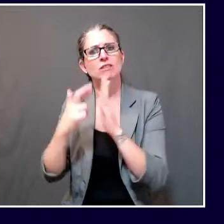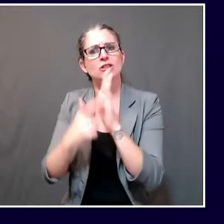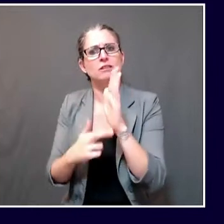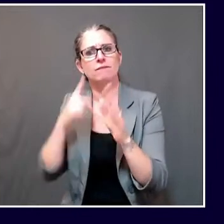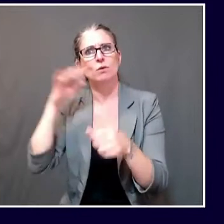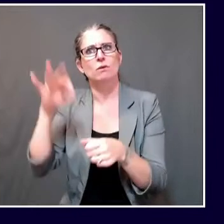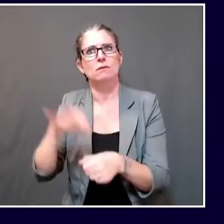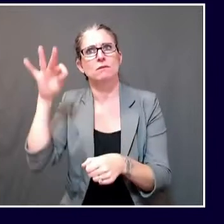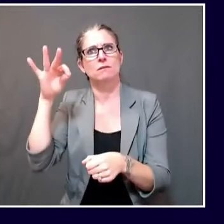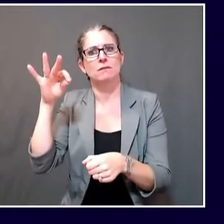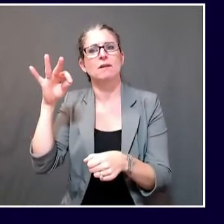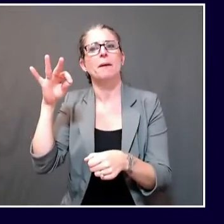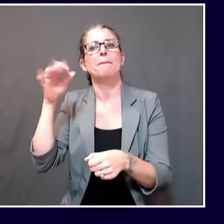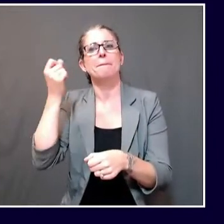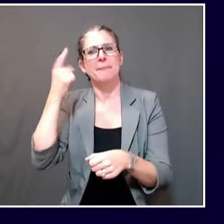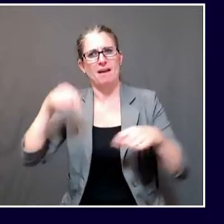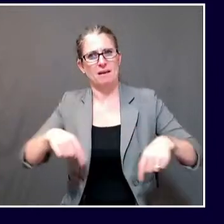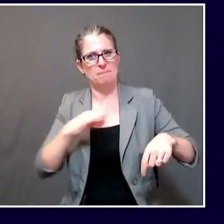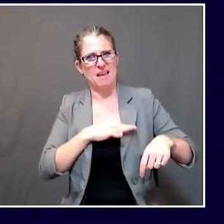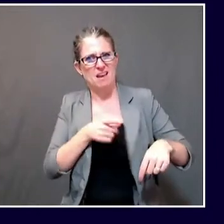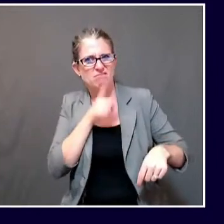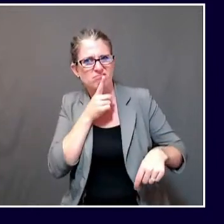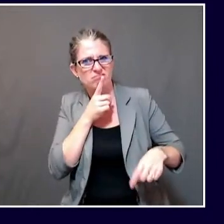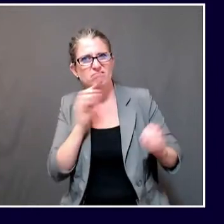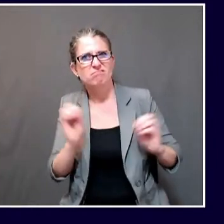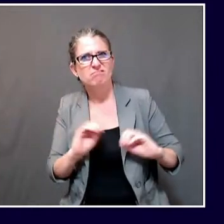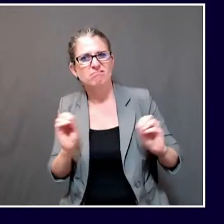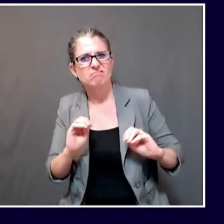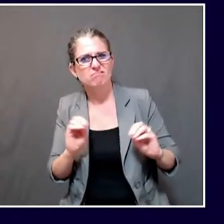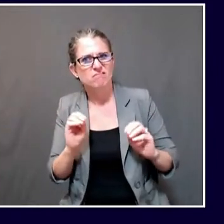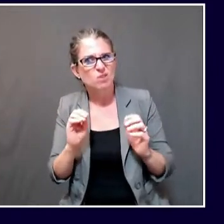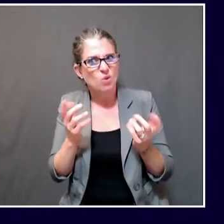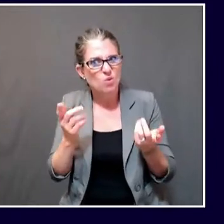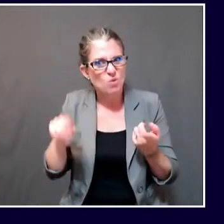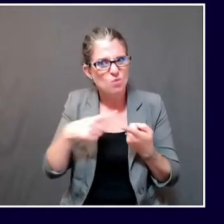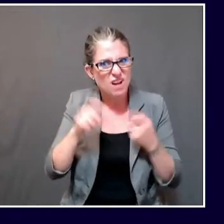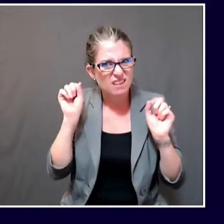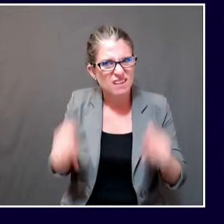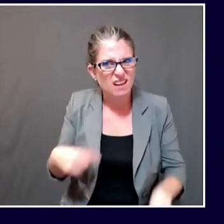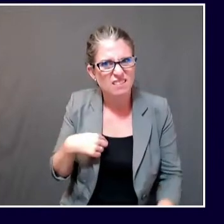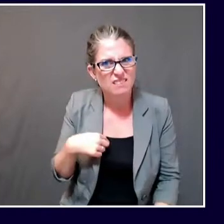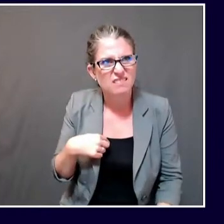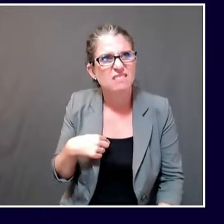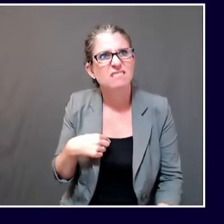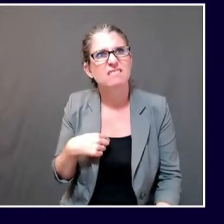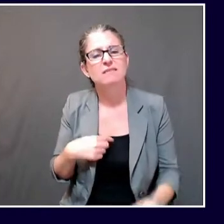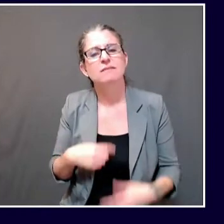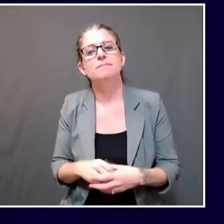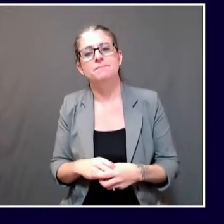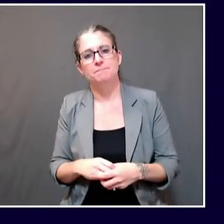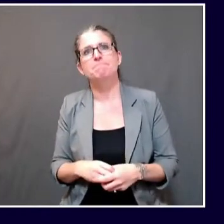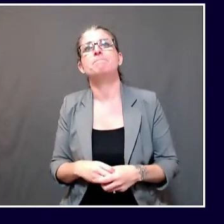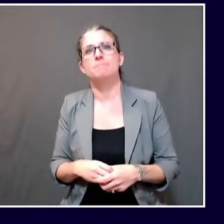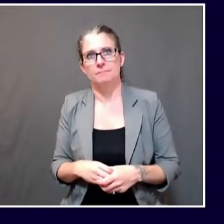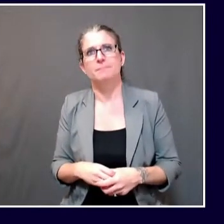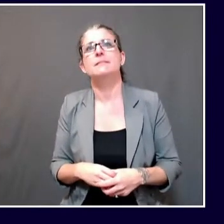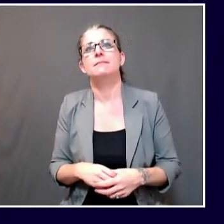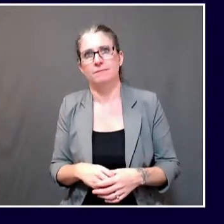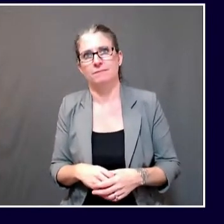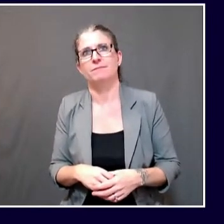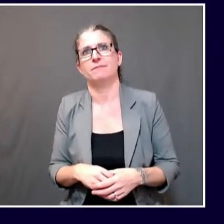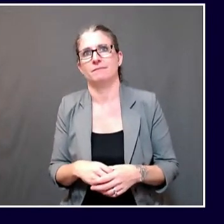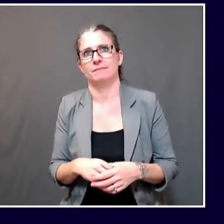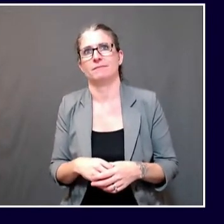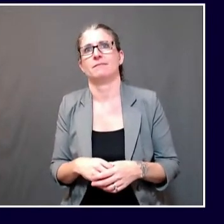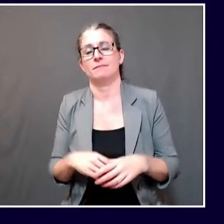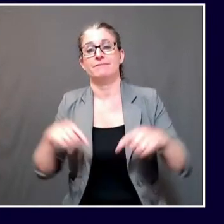legislative session. We know as we got into this, this was something that a lot of people were talking about that we should try to implement. But the thing that